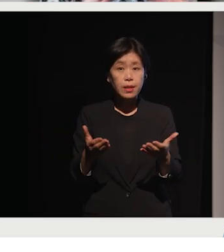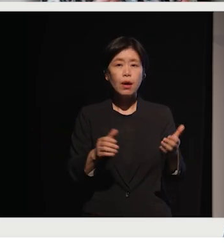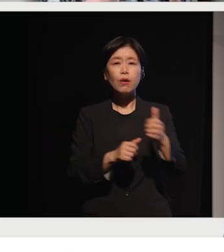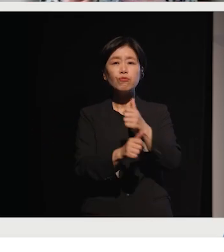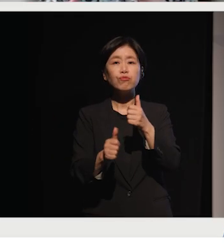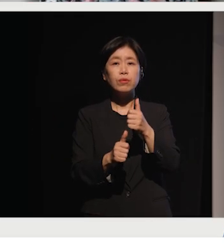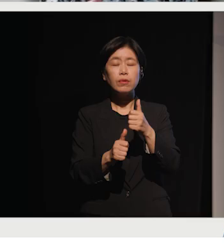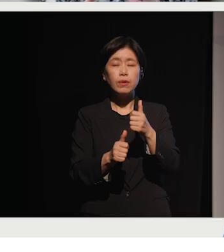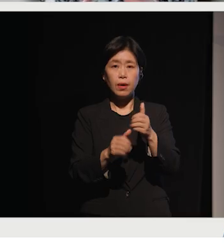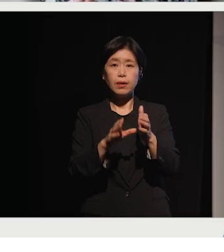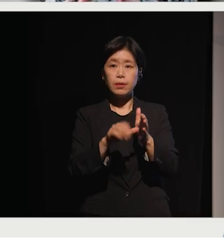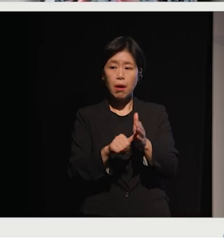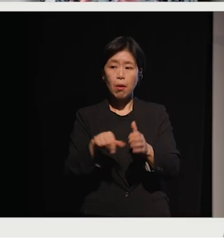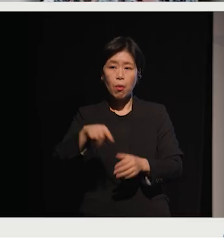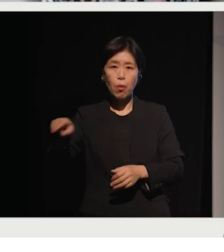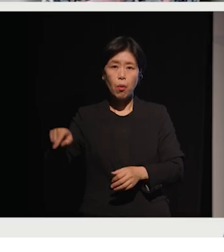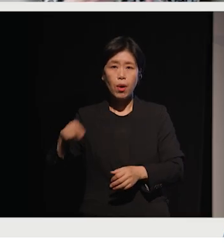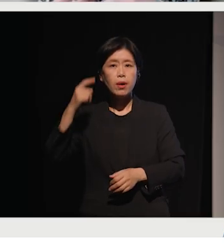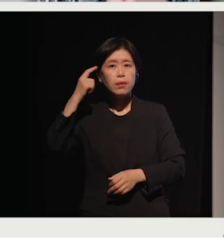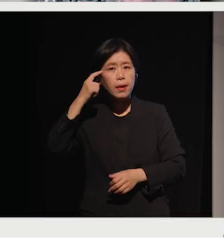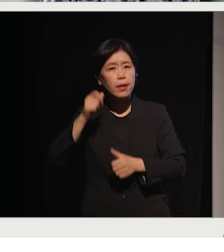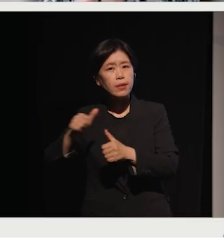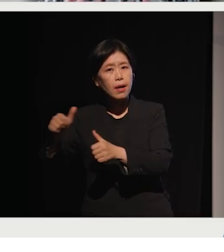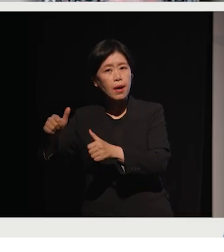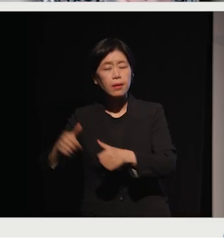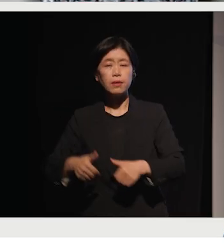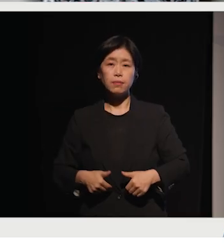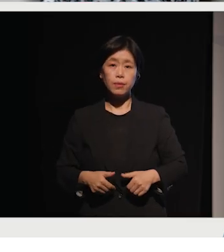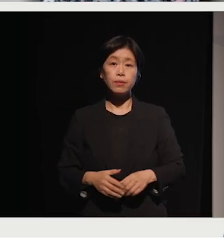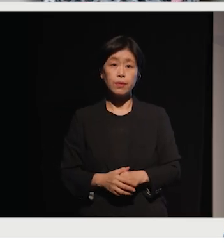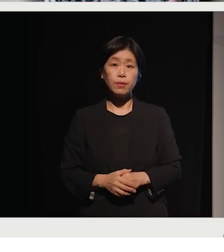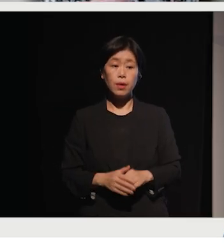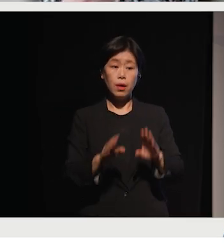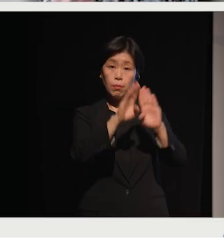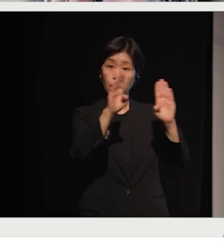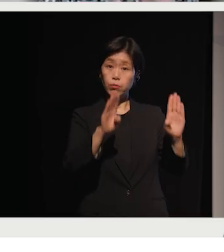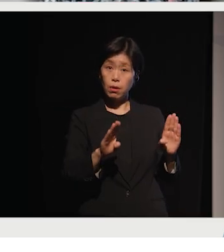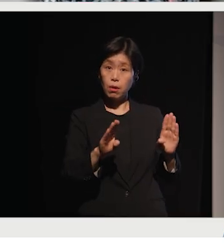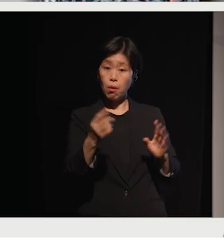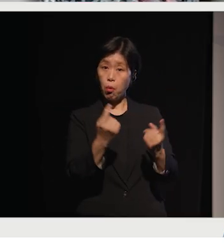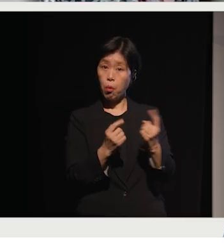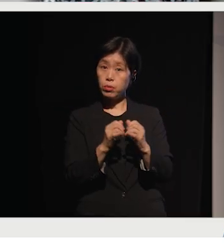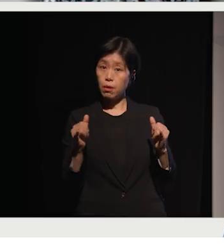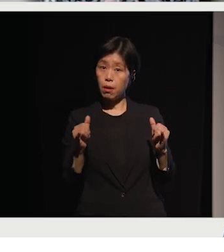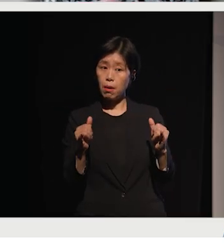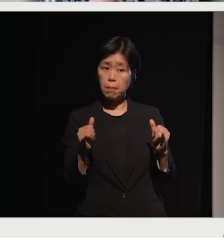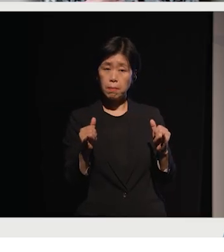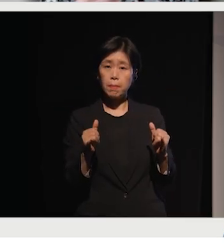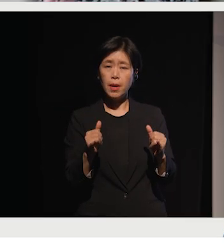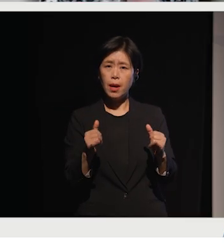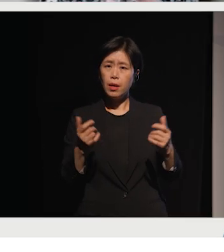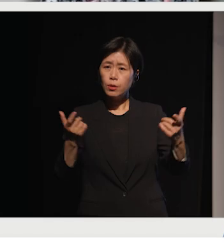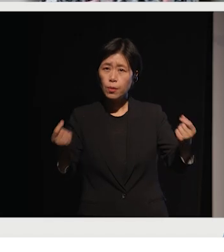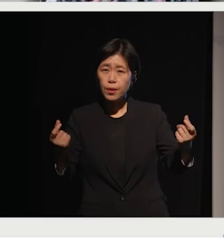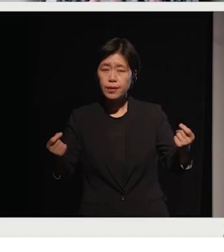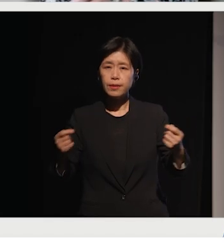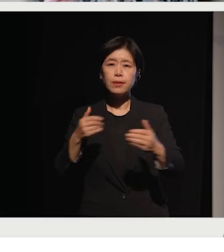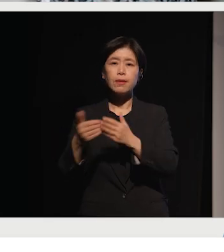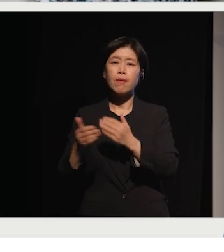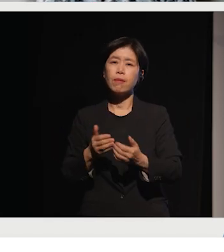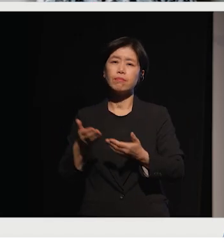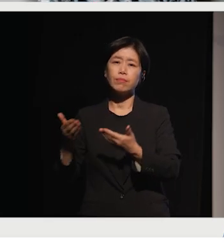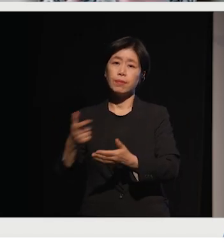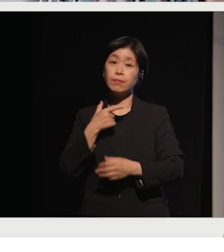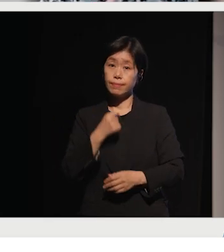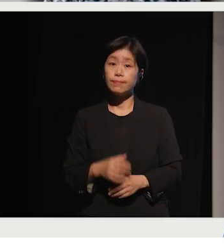the museum, like anyone would. And we're going to ask them questions throughout the session. We're going to have a dialogue about